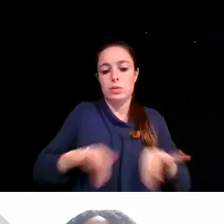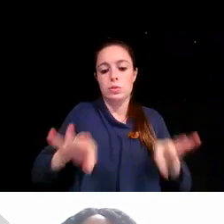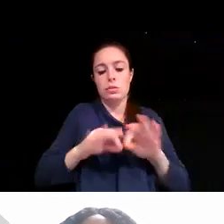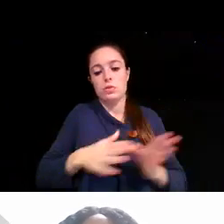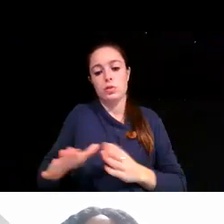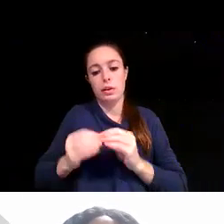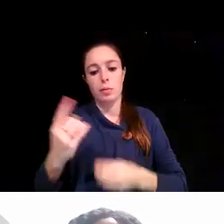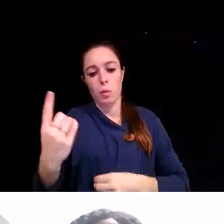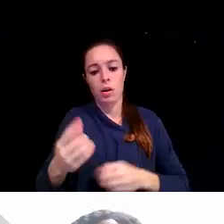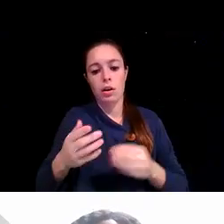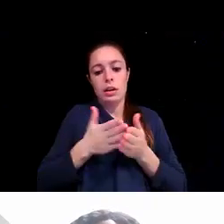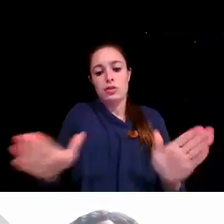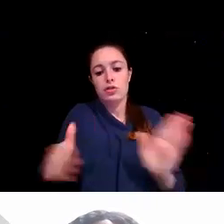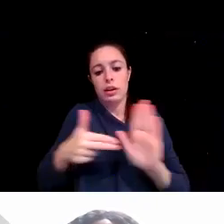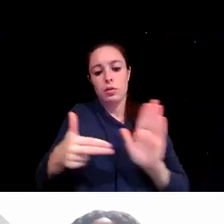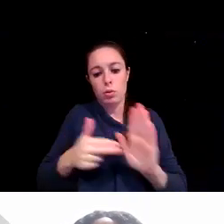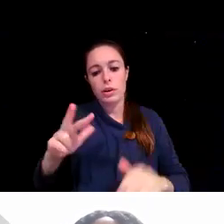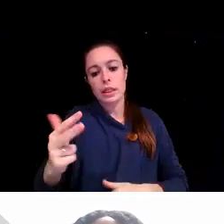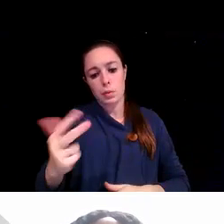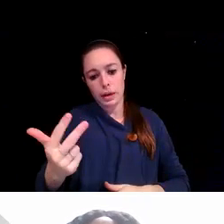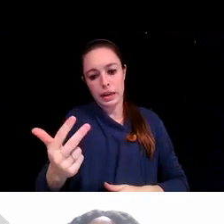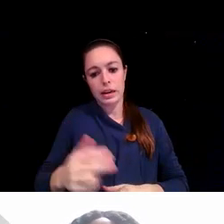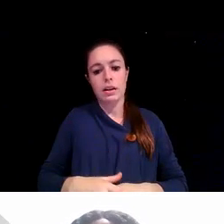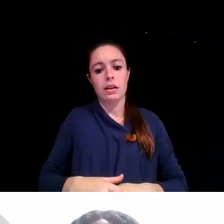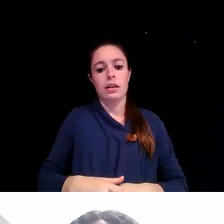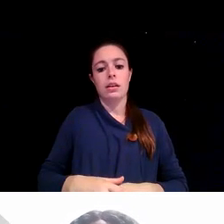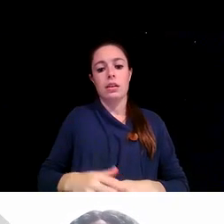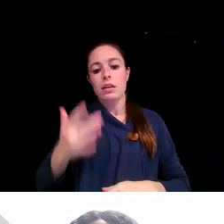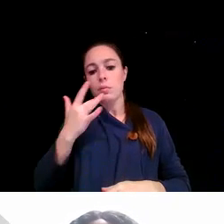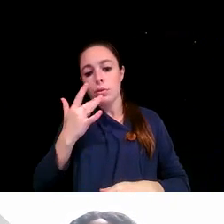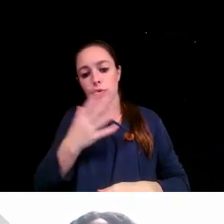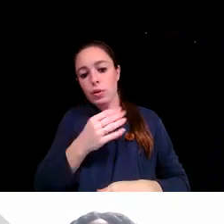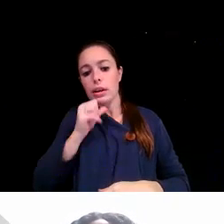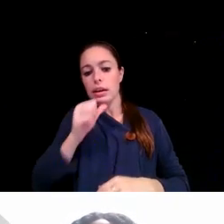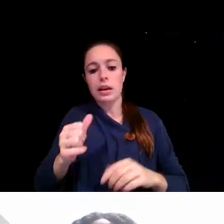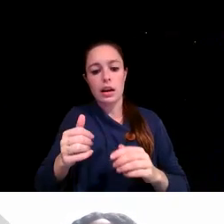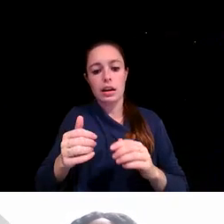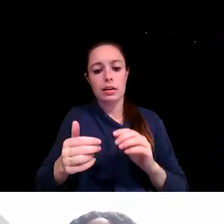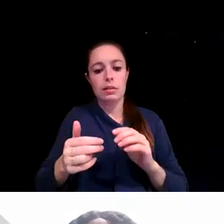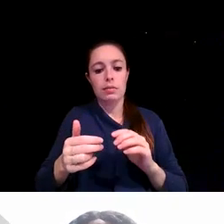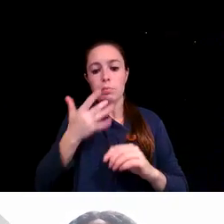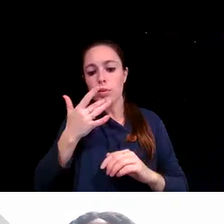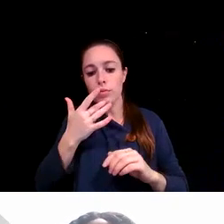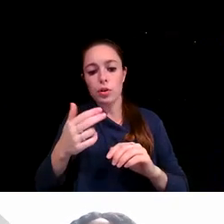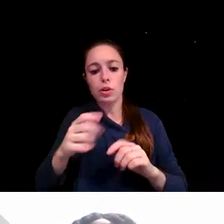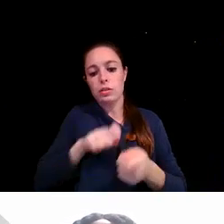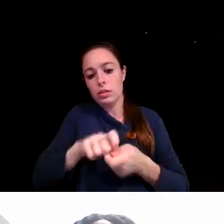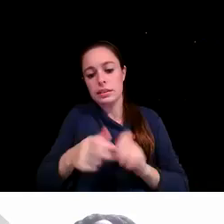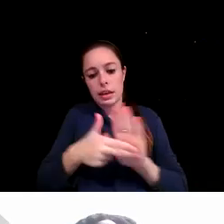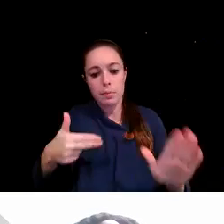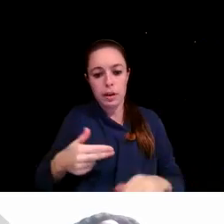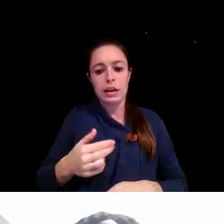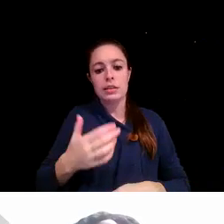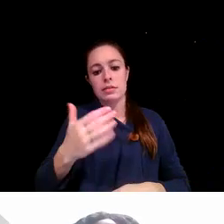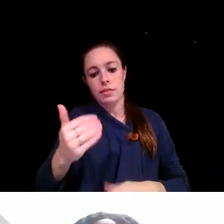$3, preferred brand is $15, and non-preferred is $30. For Essential Plan 4, there is